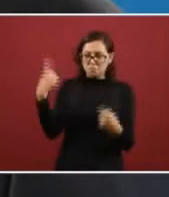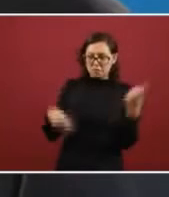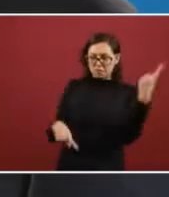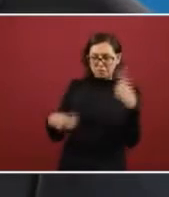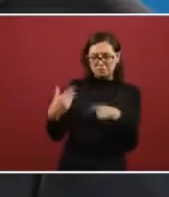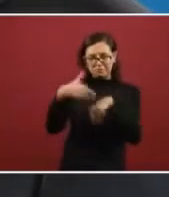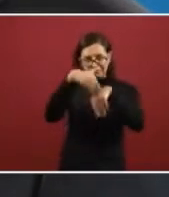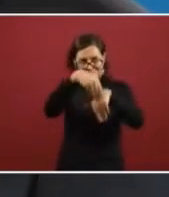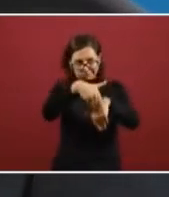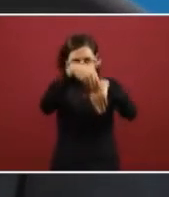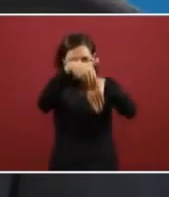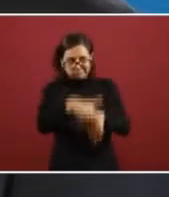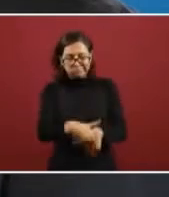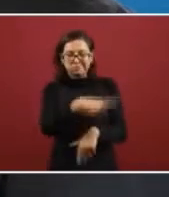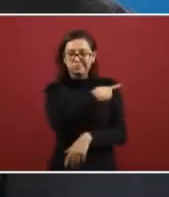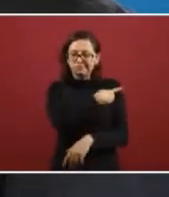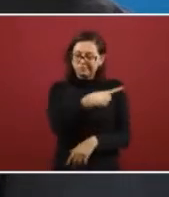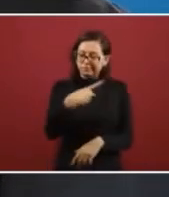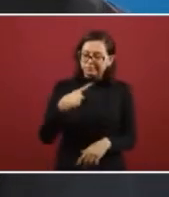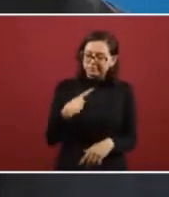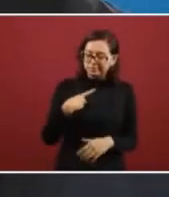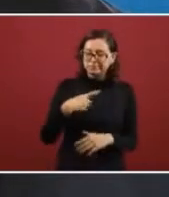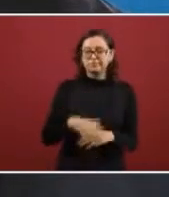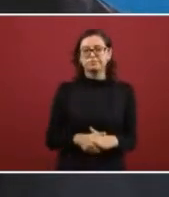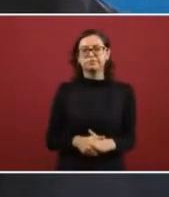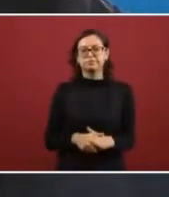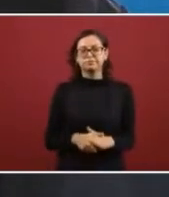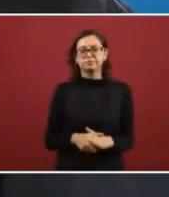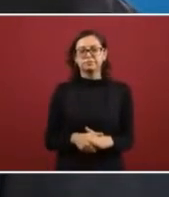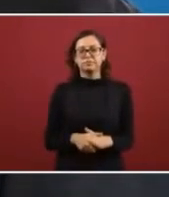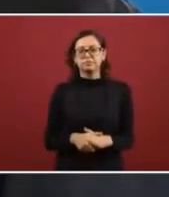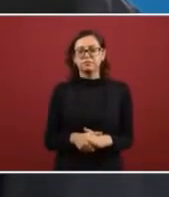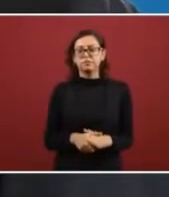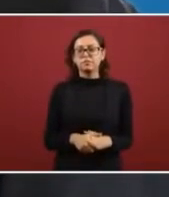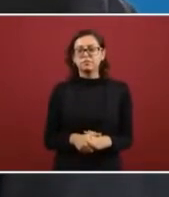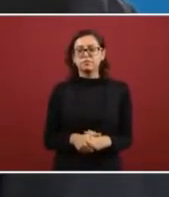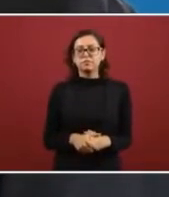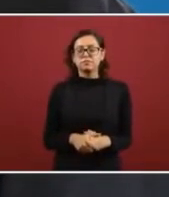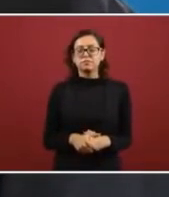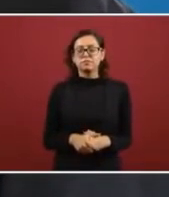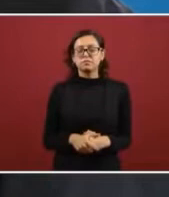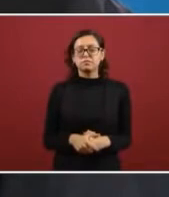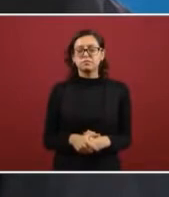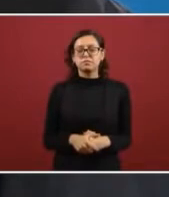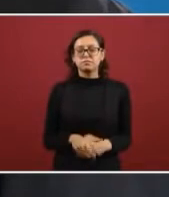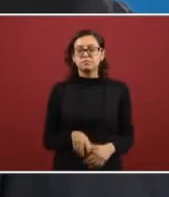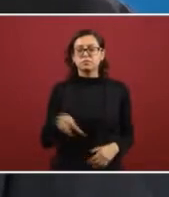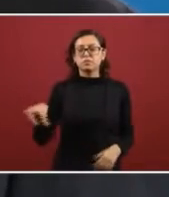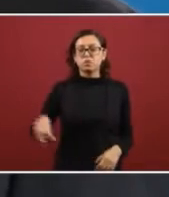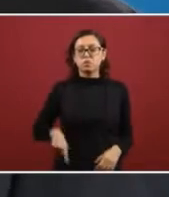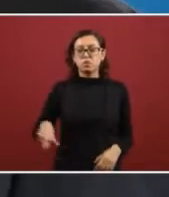the instructions that the government that I represent